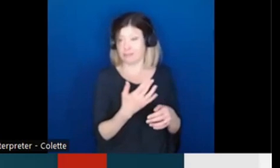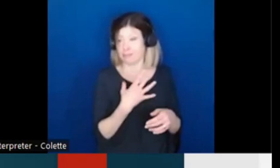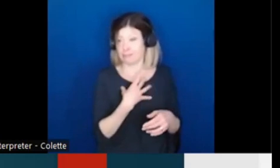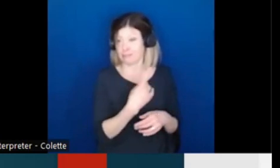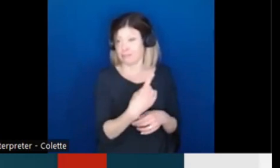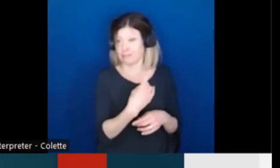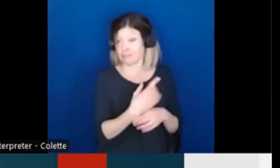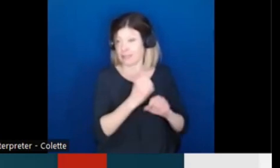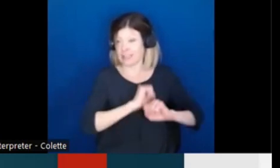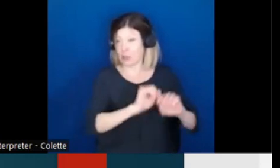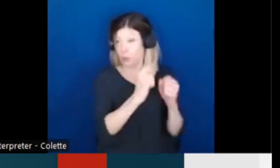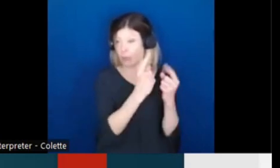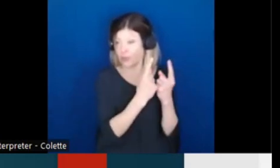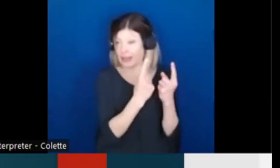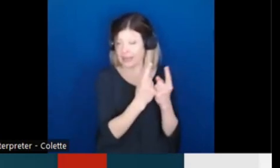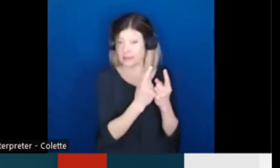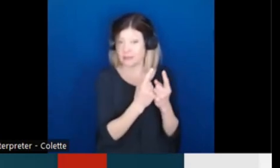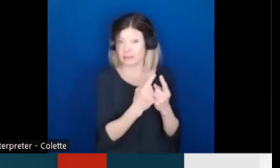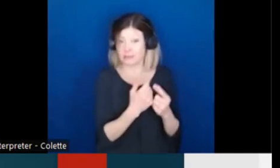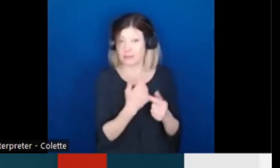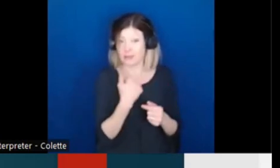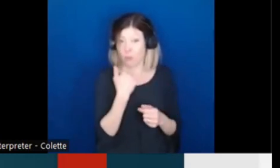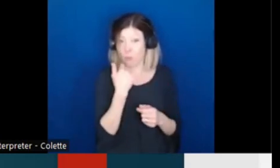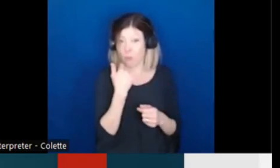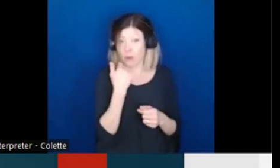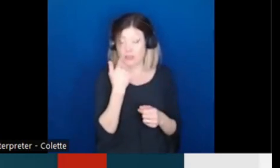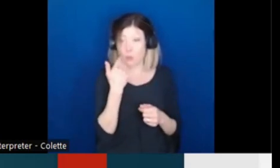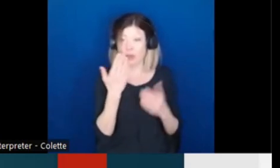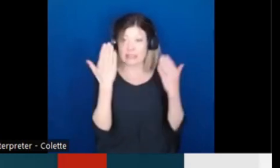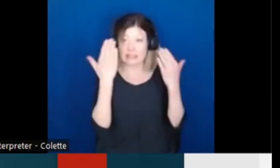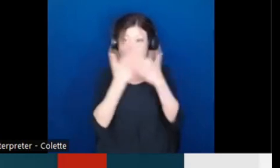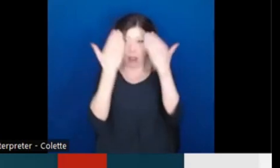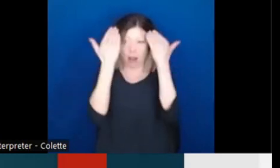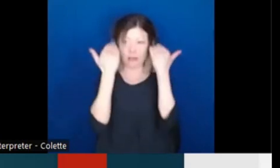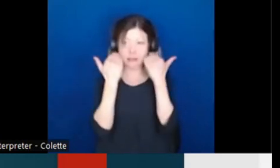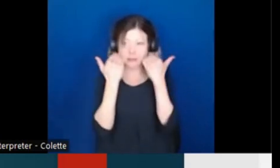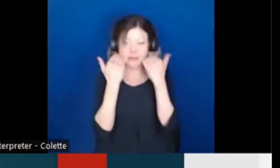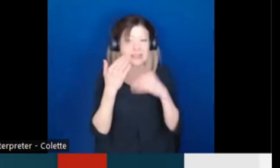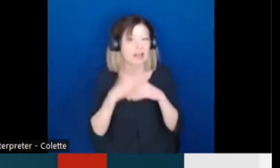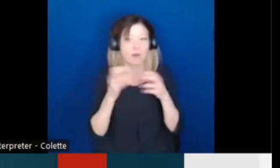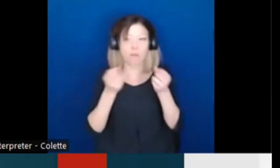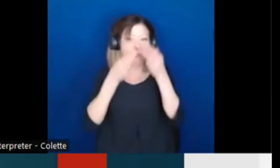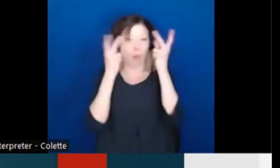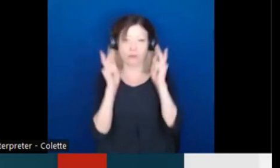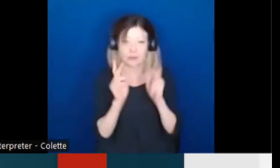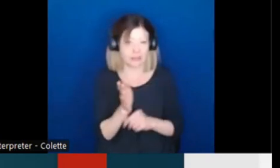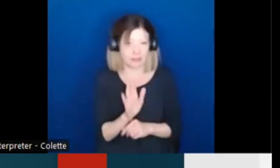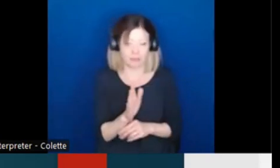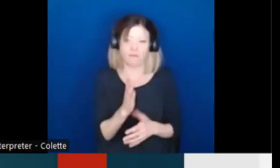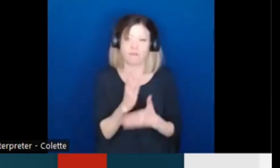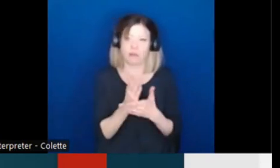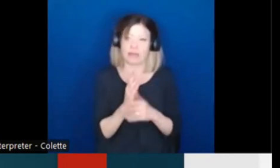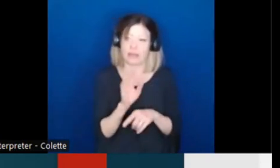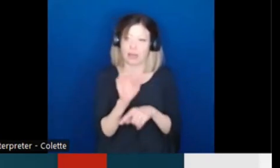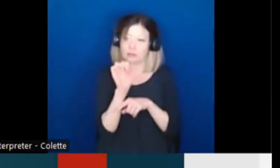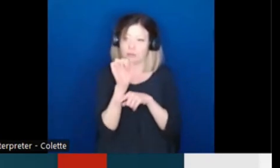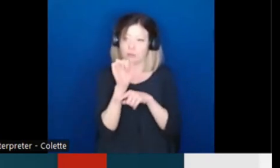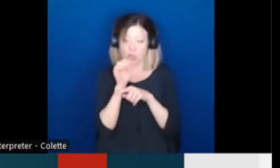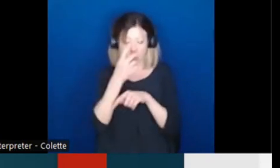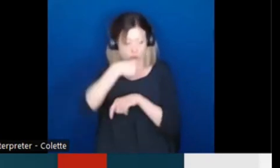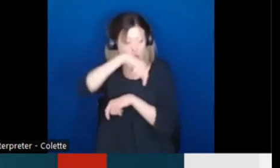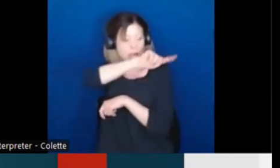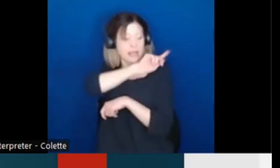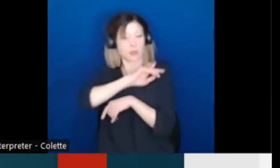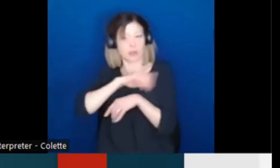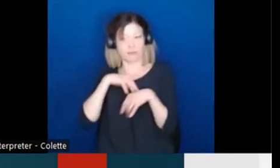himself. He's always dark. You never have a fair-haired Byronic hero. Shadowy, passionate, tortured in some